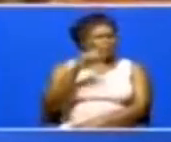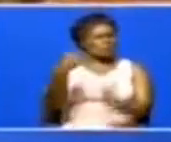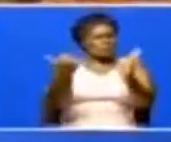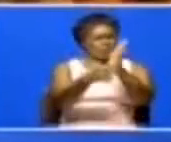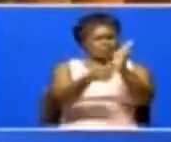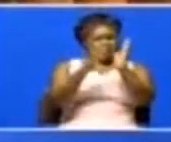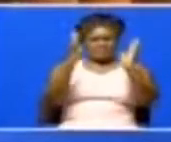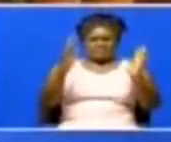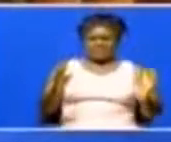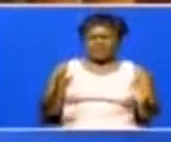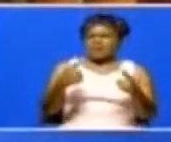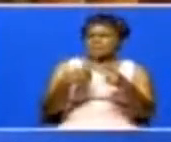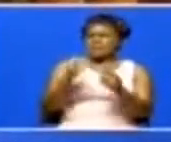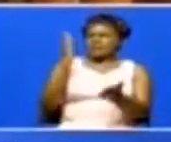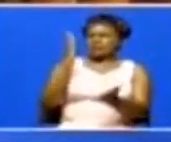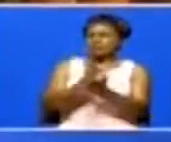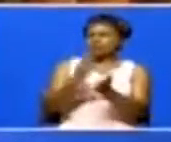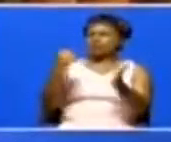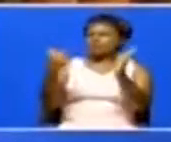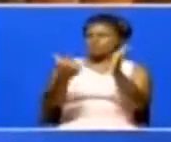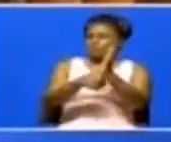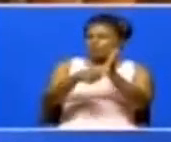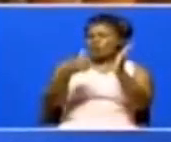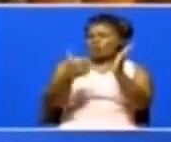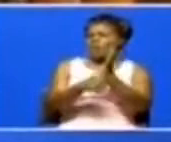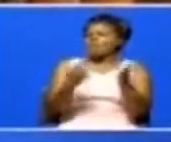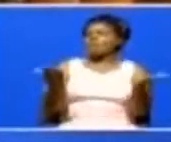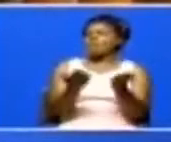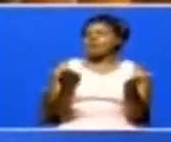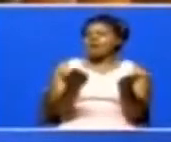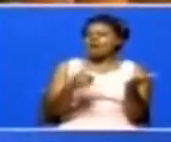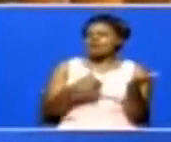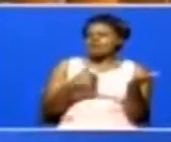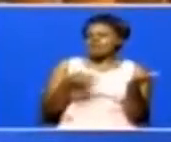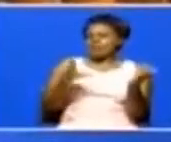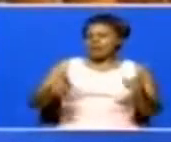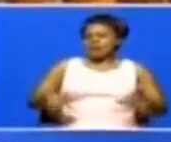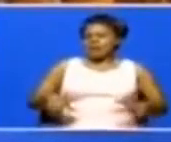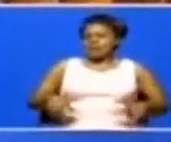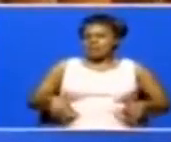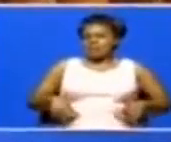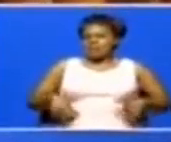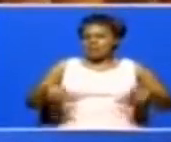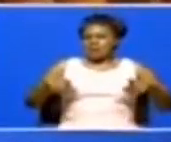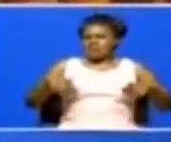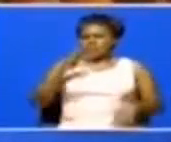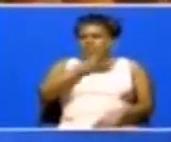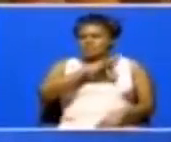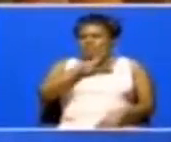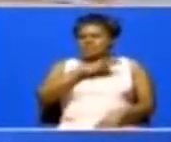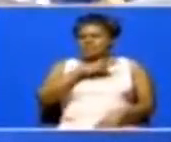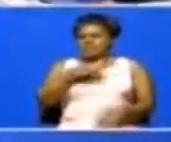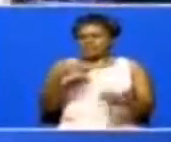But what may be a true menace to others is the fact that they feel that their livelihoods are at stake because of the